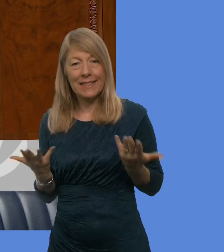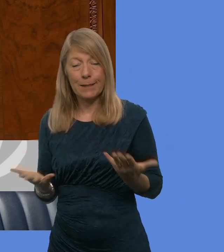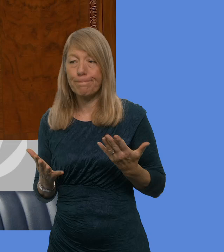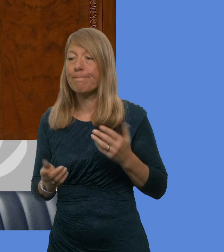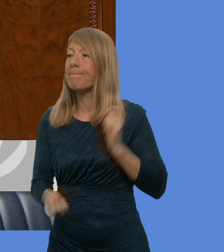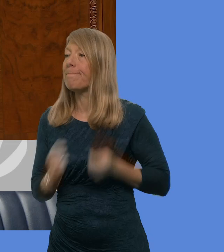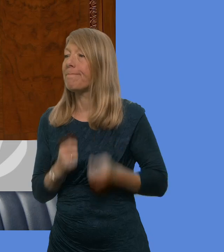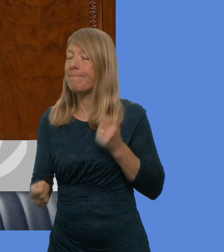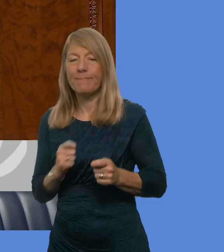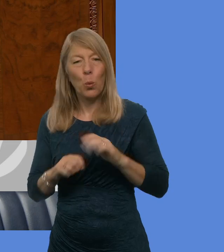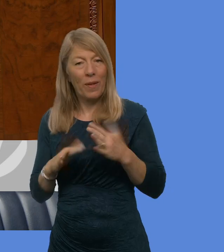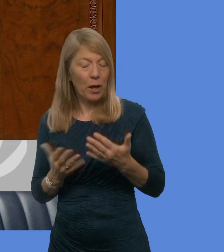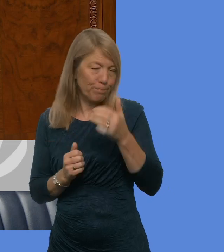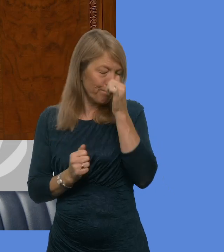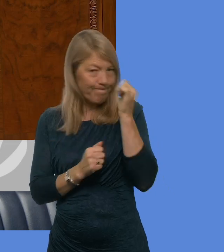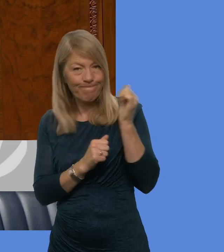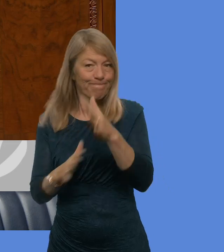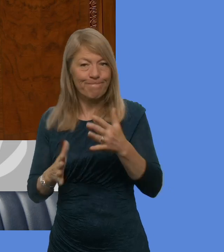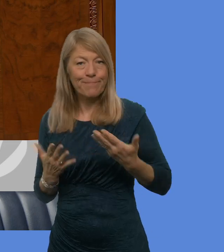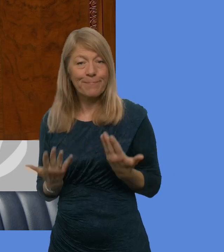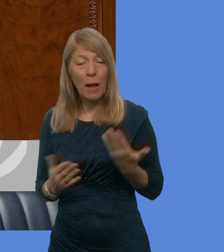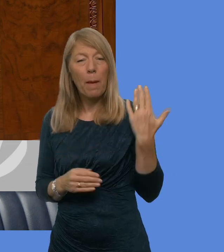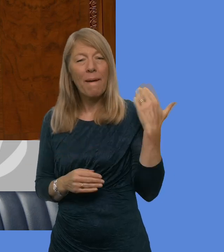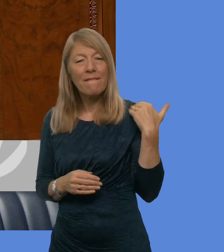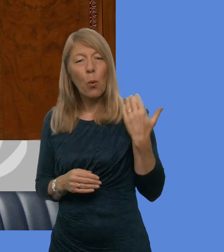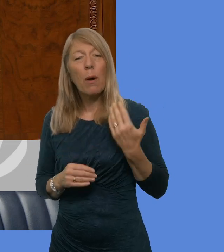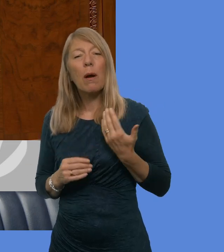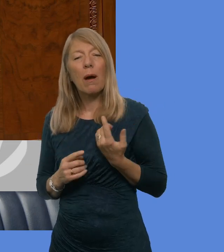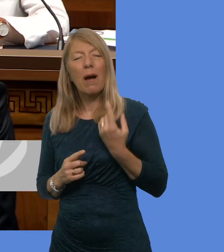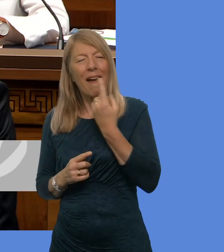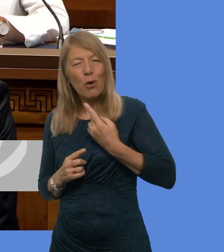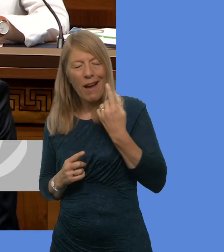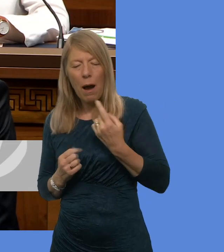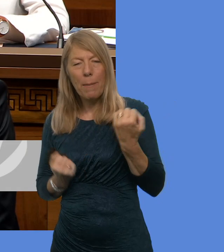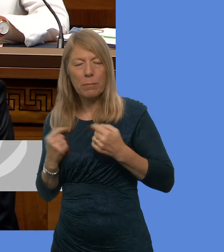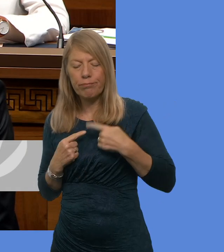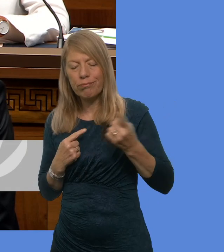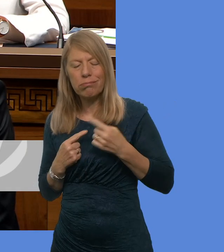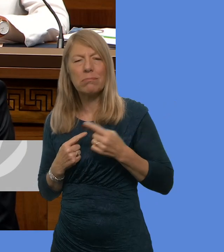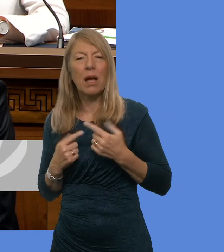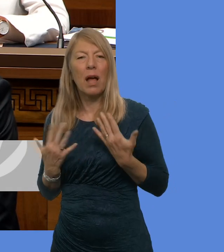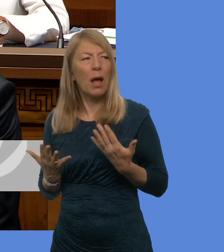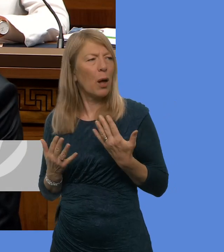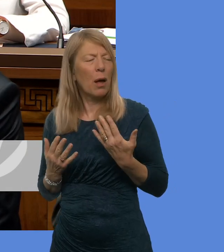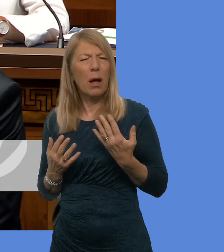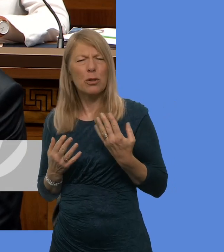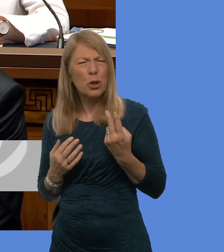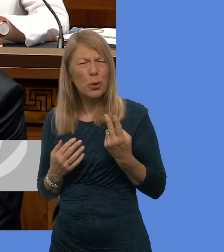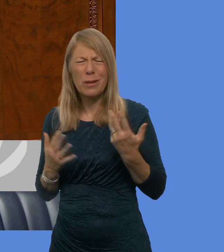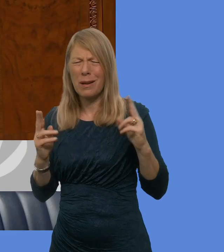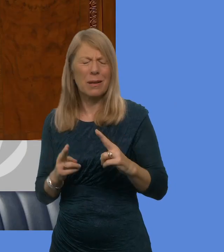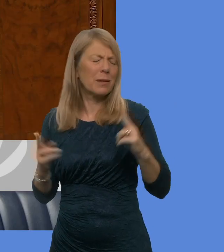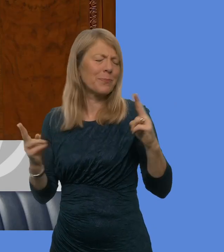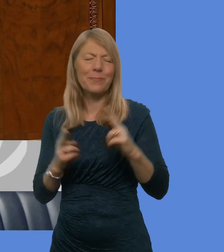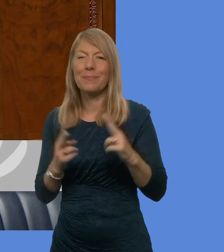four hourly bus services going up to Suffolk Road. There are now two. Minister, there's reportedly a heated meeting between unions and TransLink about the specific decision